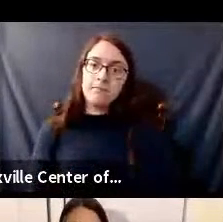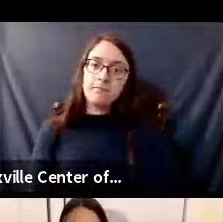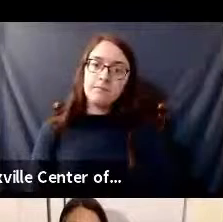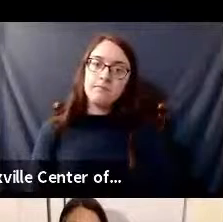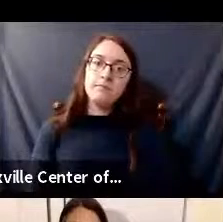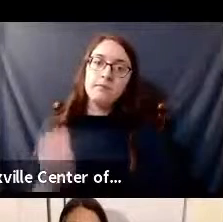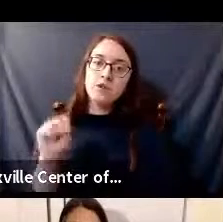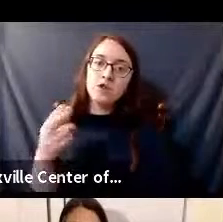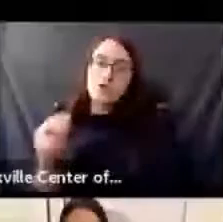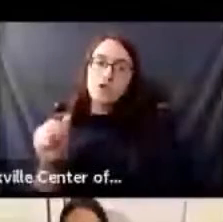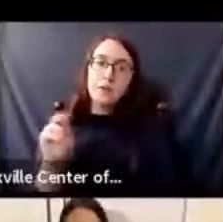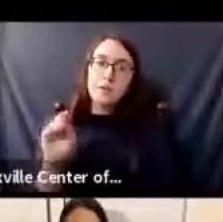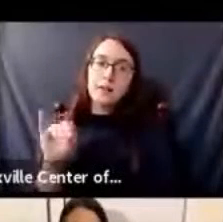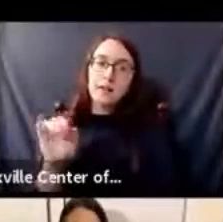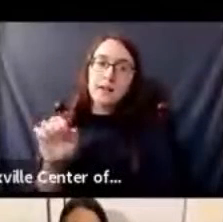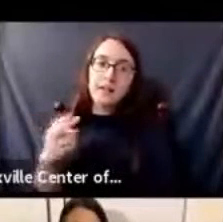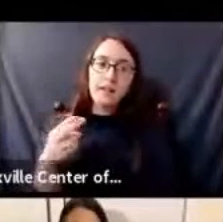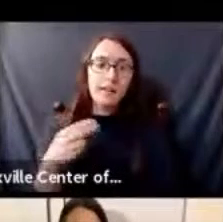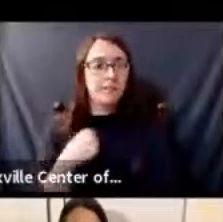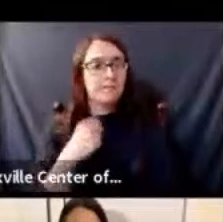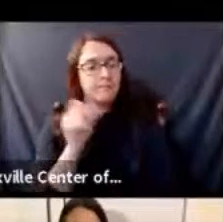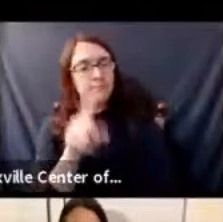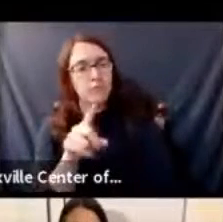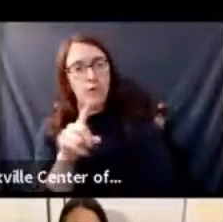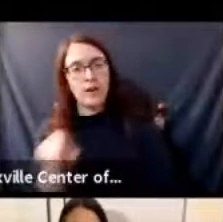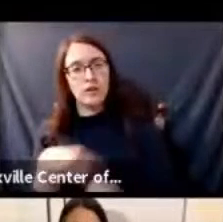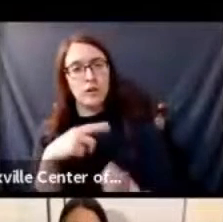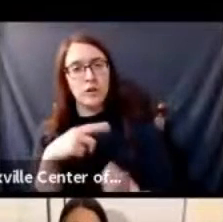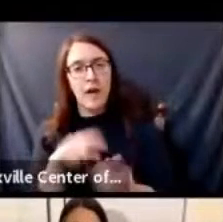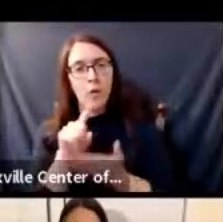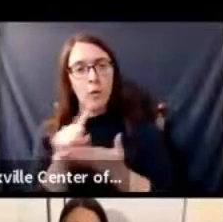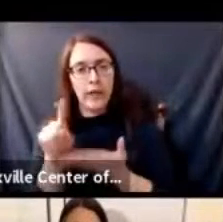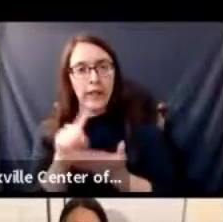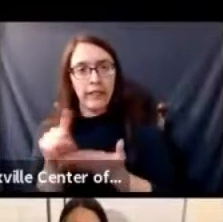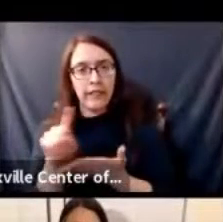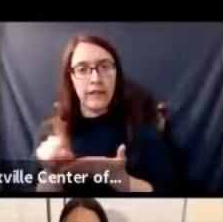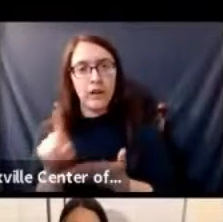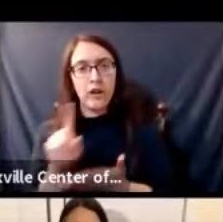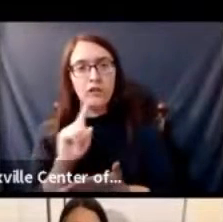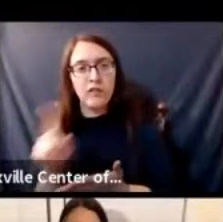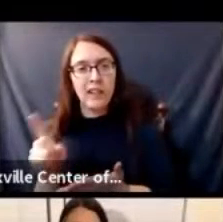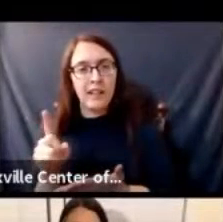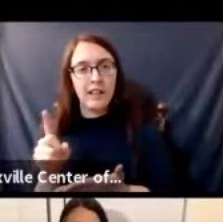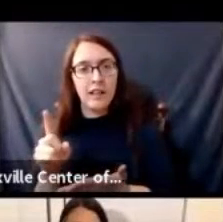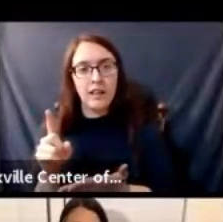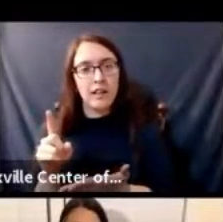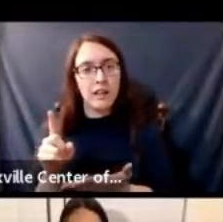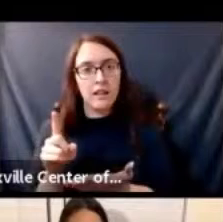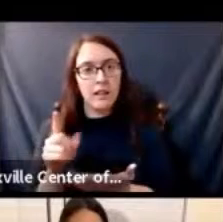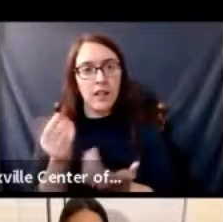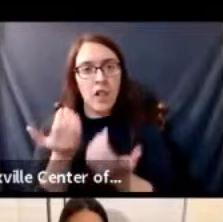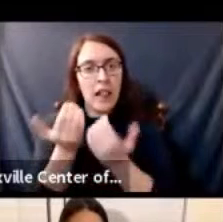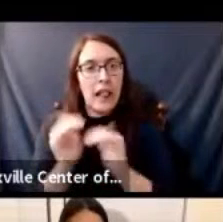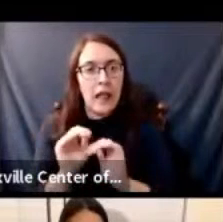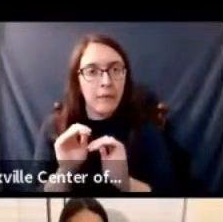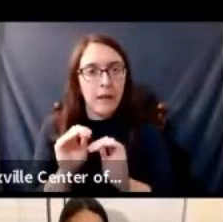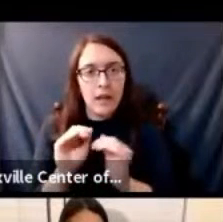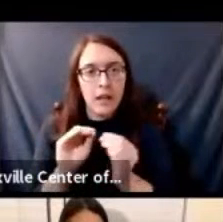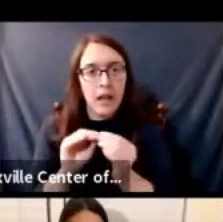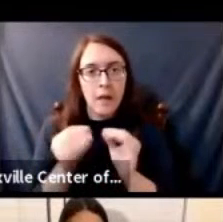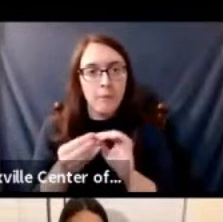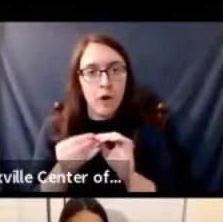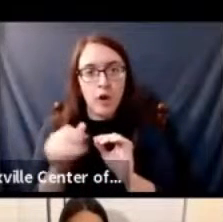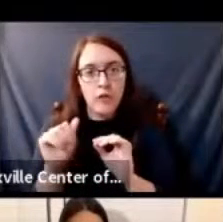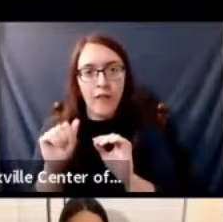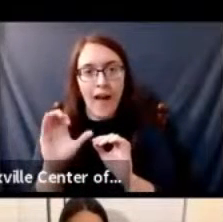Dr. O'Brien, just a question about weekly. I mean, there's really a finite number of actions that we might